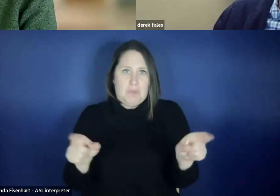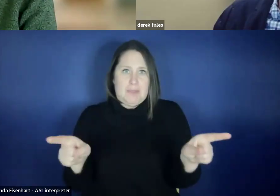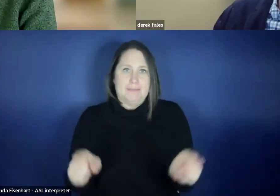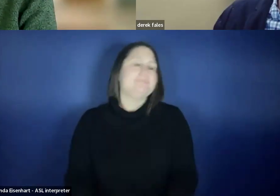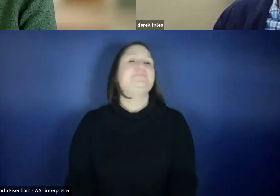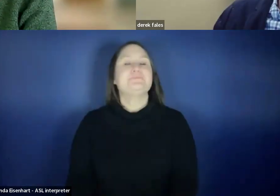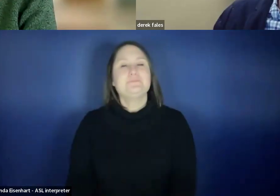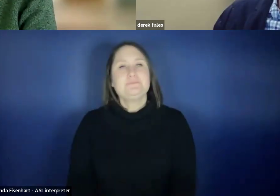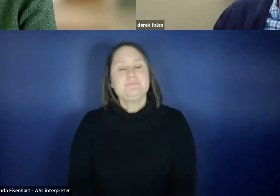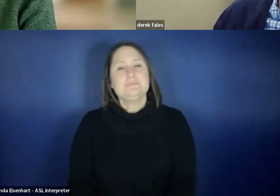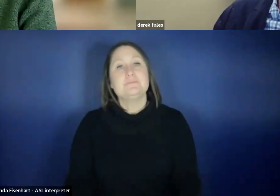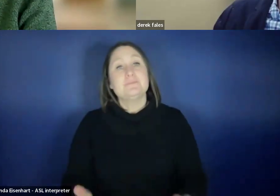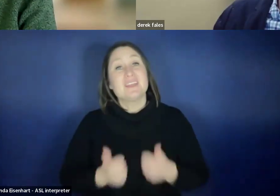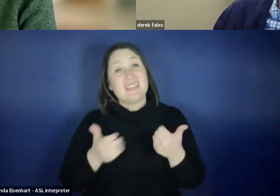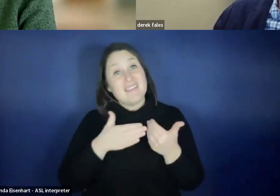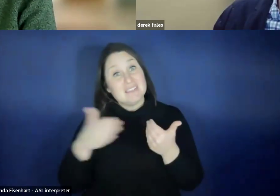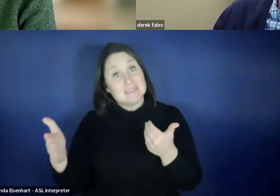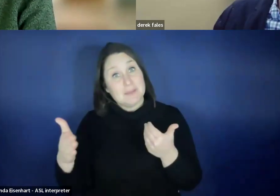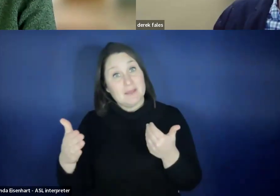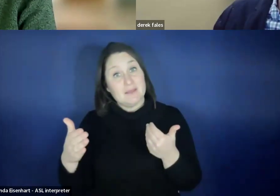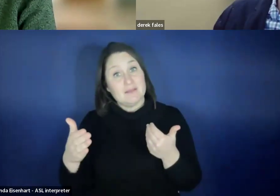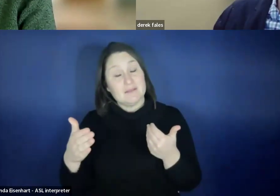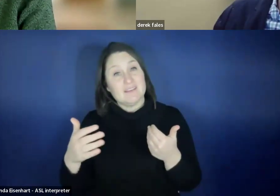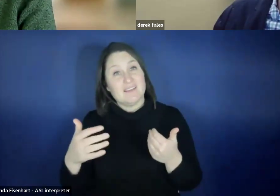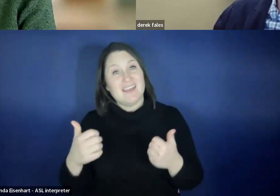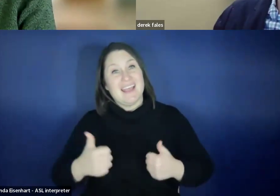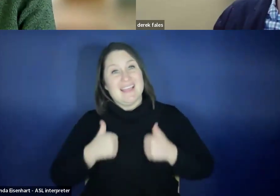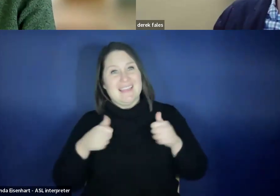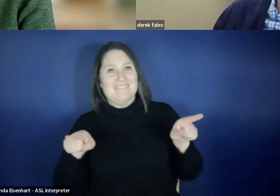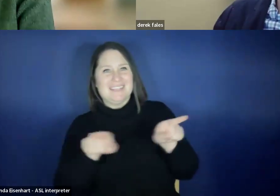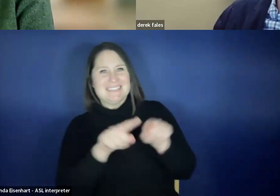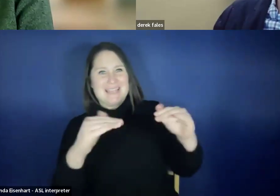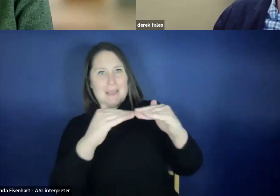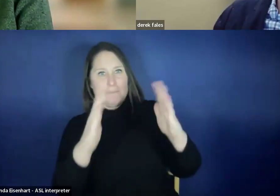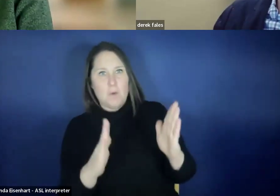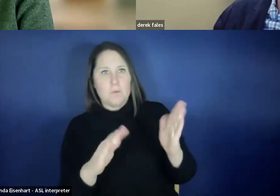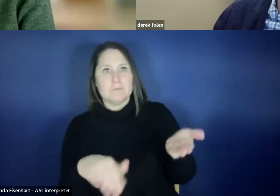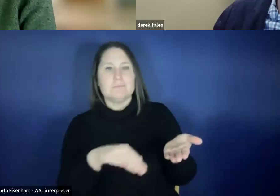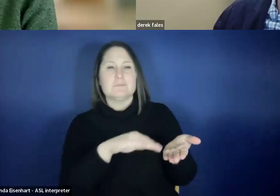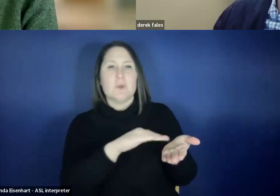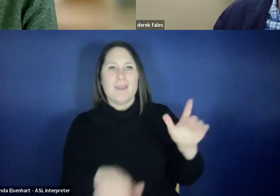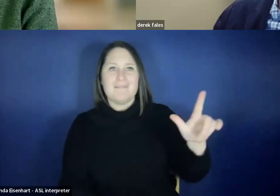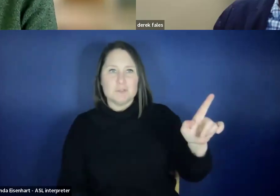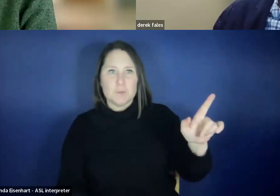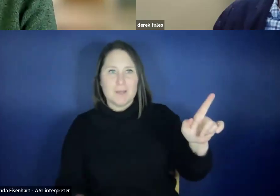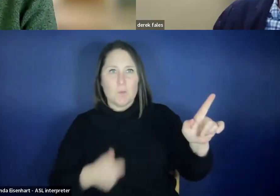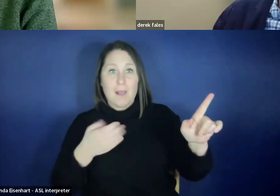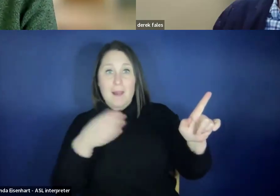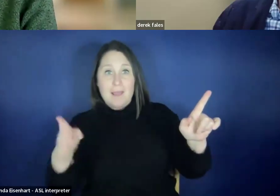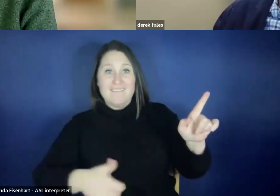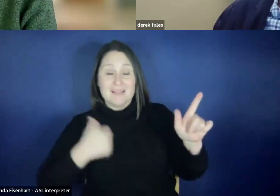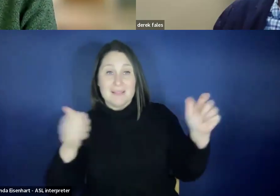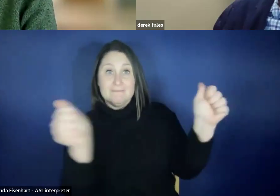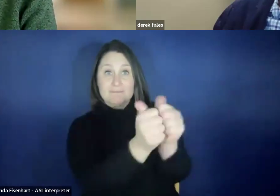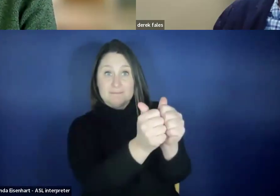Will someone in lifespan be able to live in the same waiver home as someone with Section 21? And yes, the answer is yes. And we'll talk a little